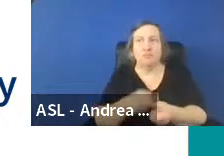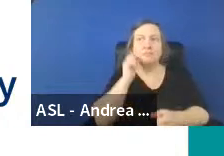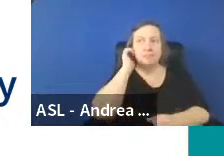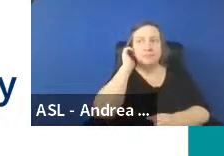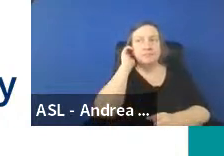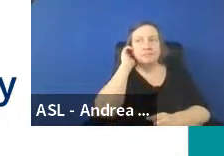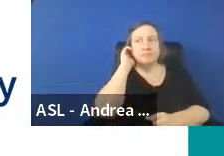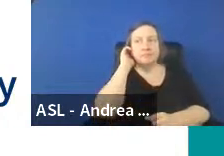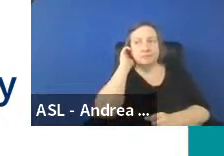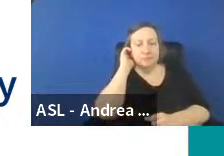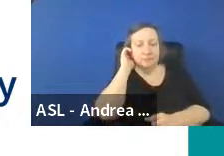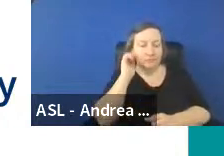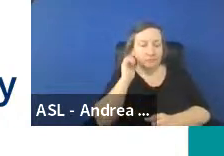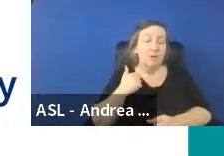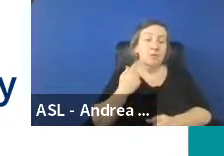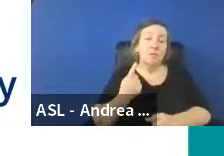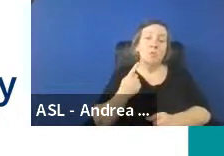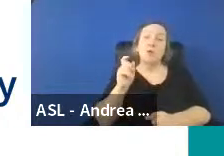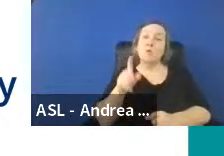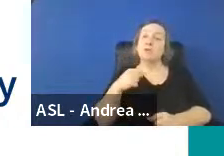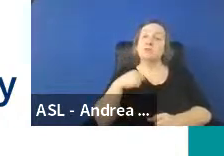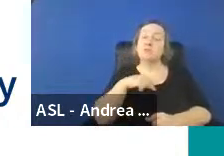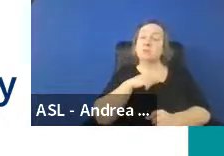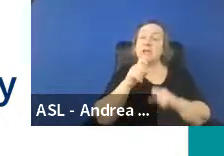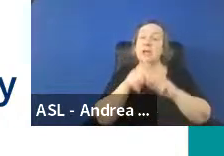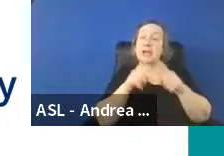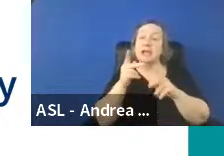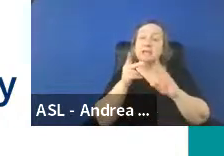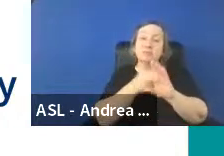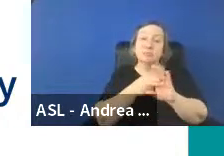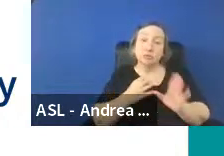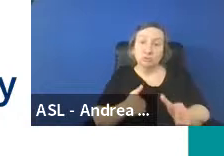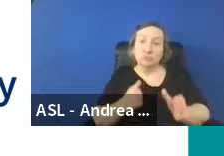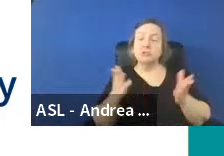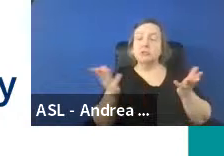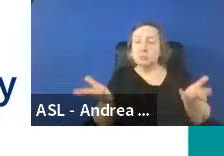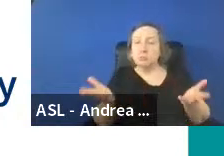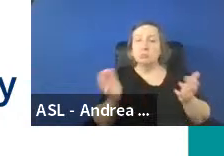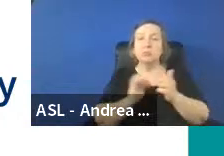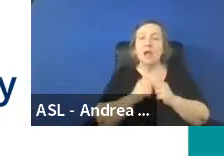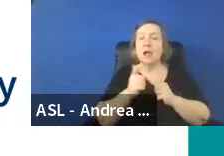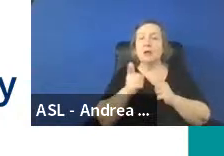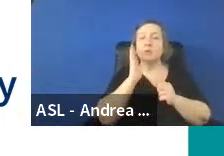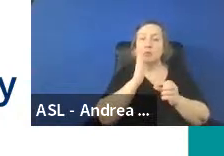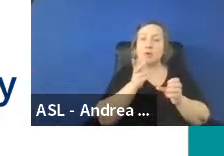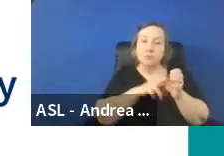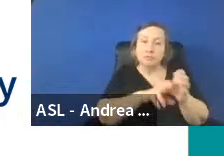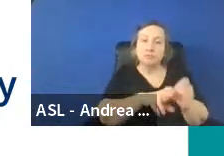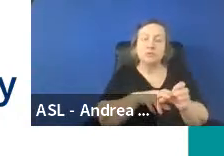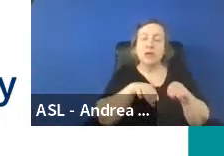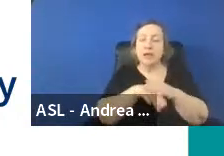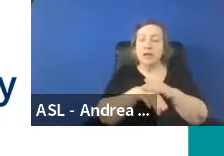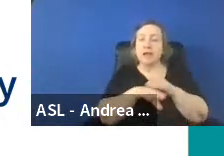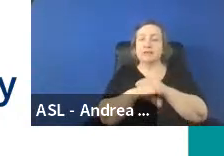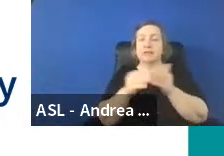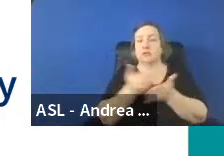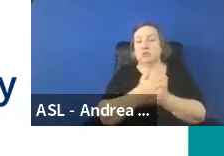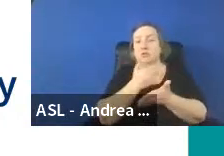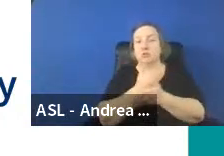In a question where we asked users or participants how they would access a new